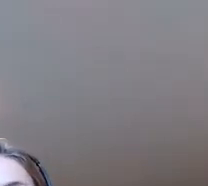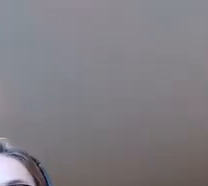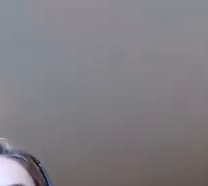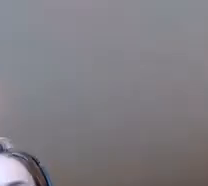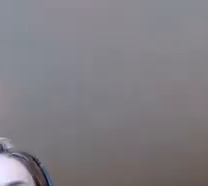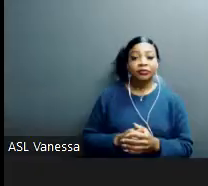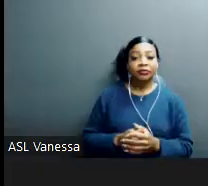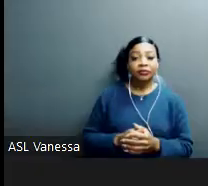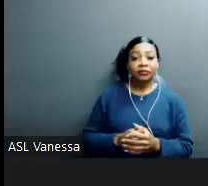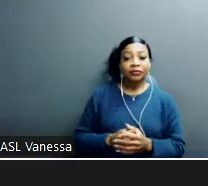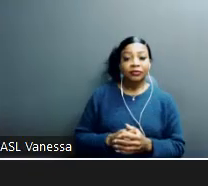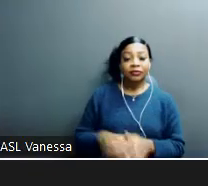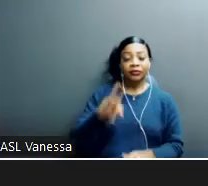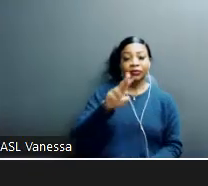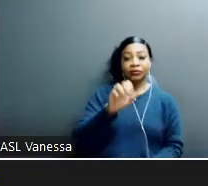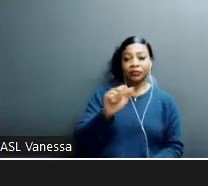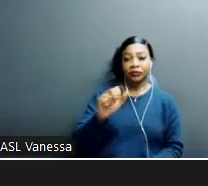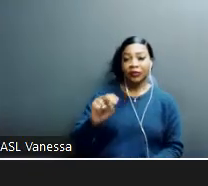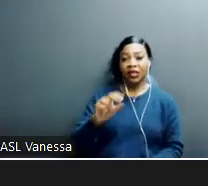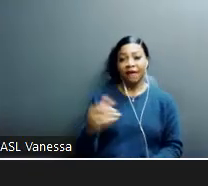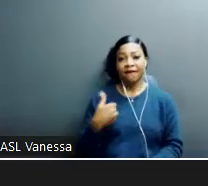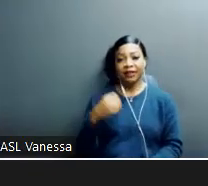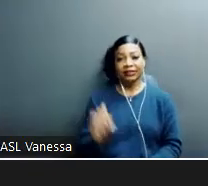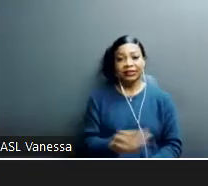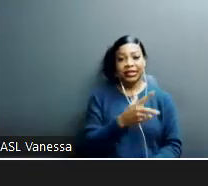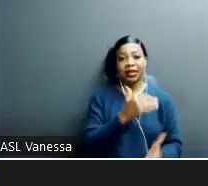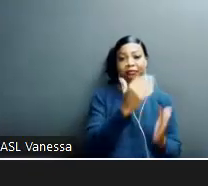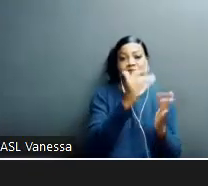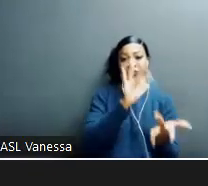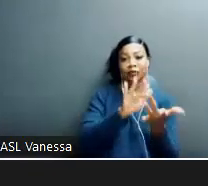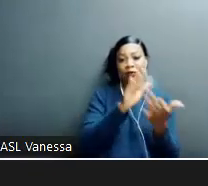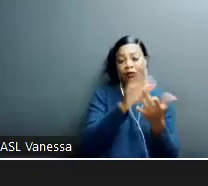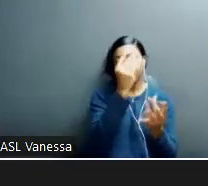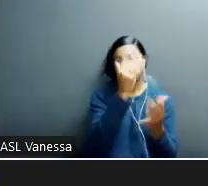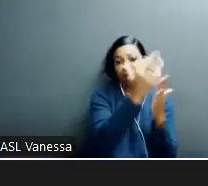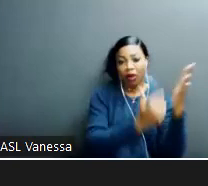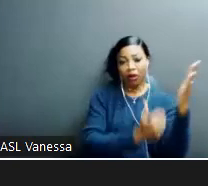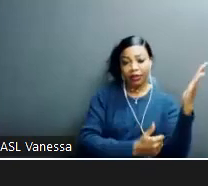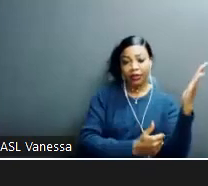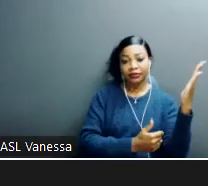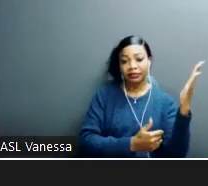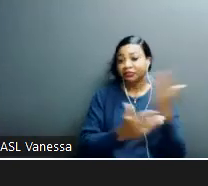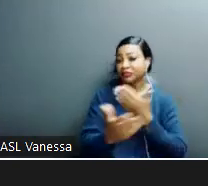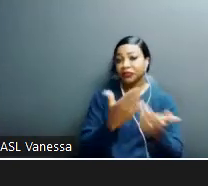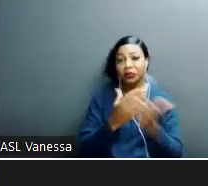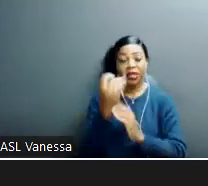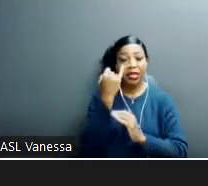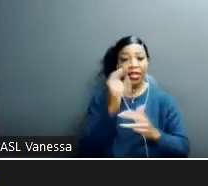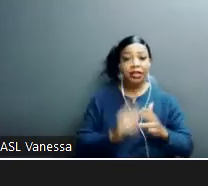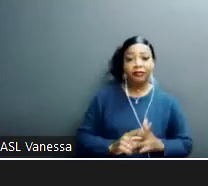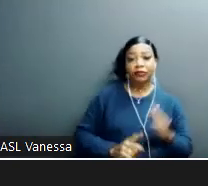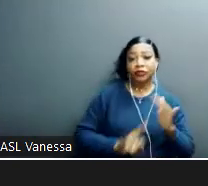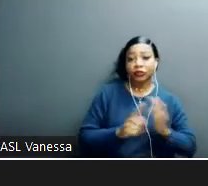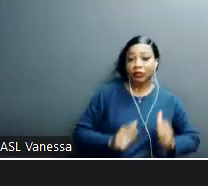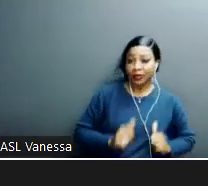shows everyone's contact information these will be made available so whether you've attended live today or